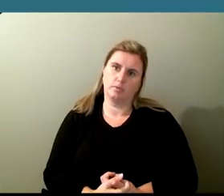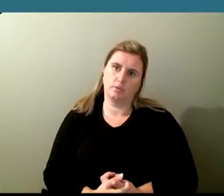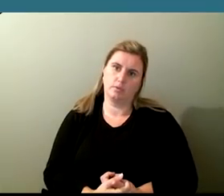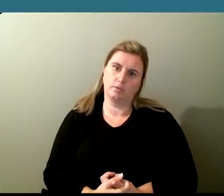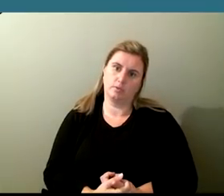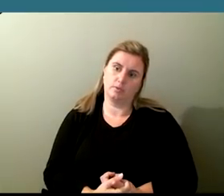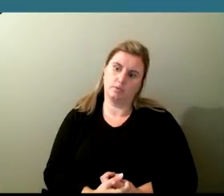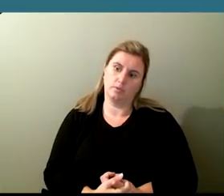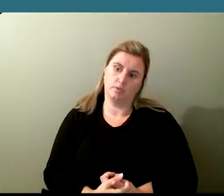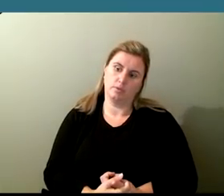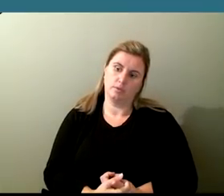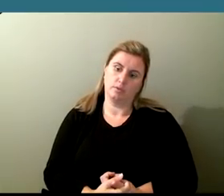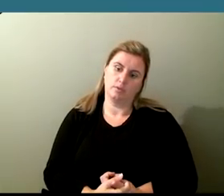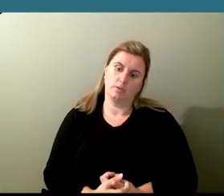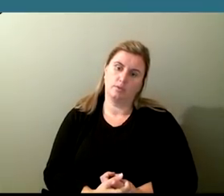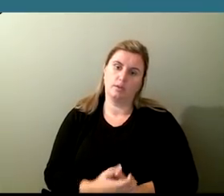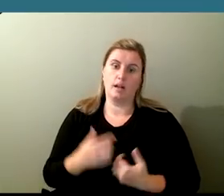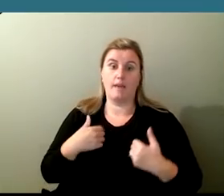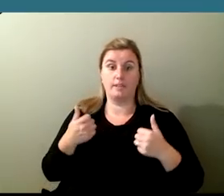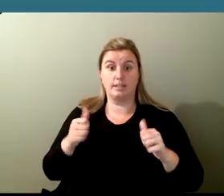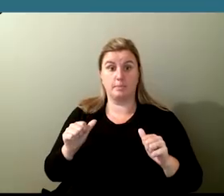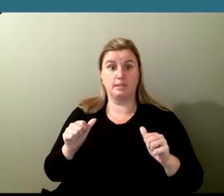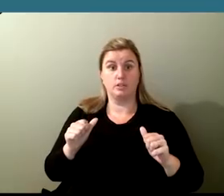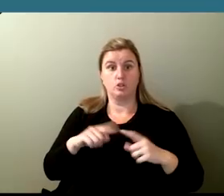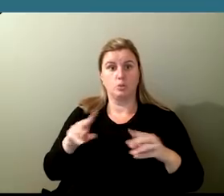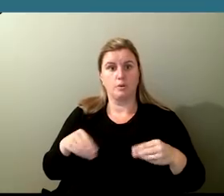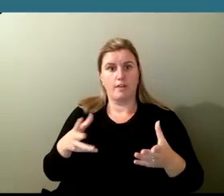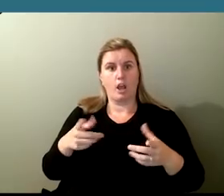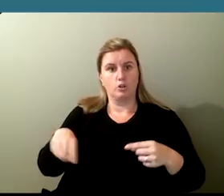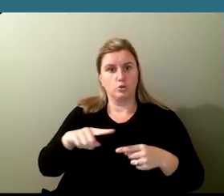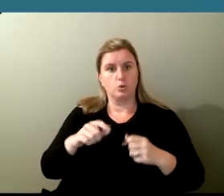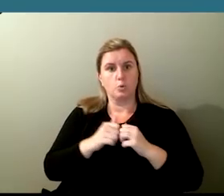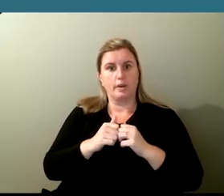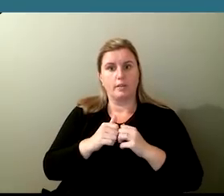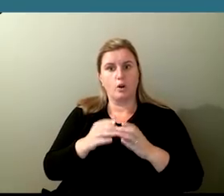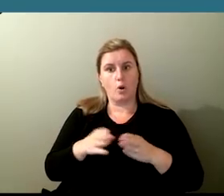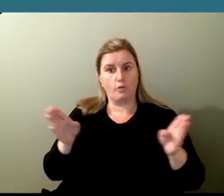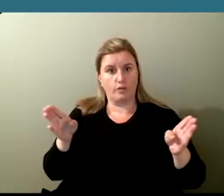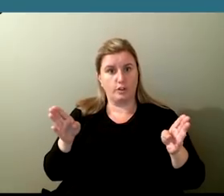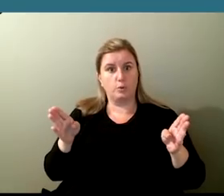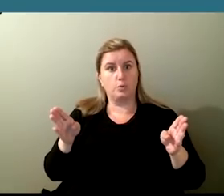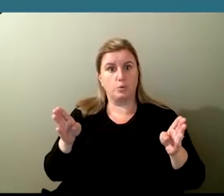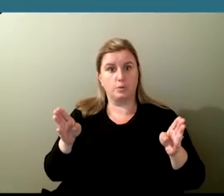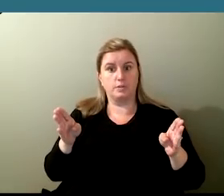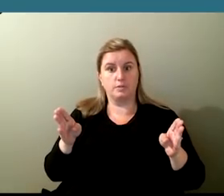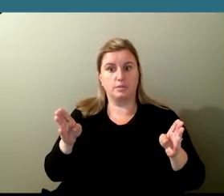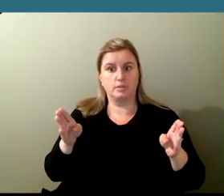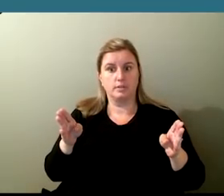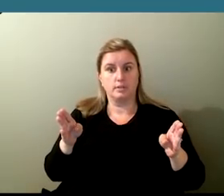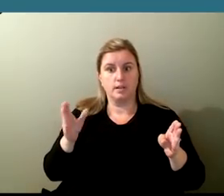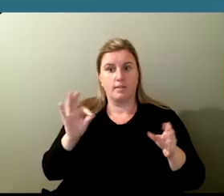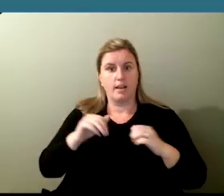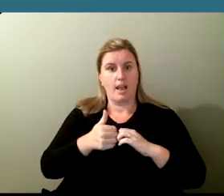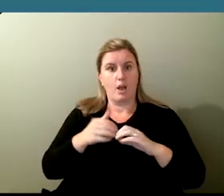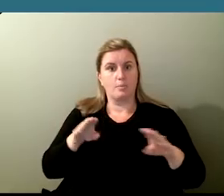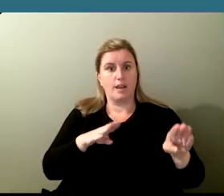So what I've attempted is to provide you with an overview of how